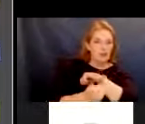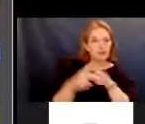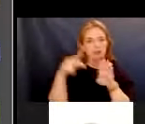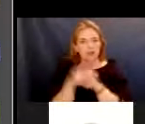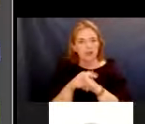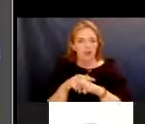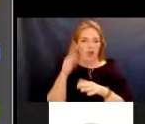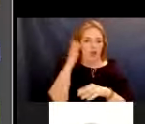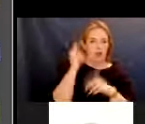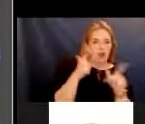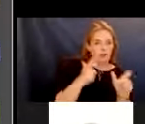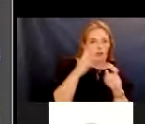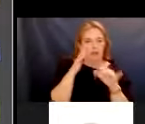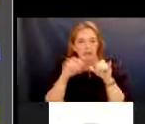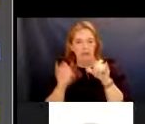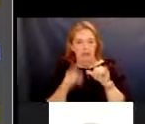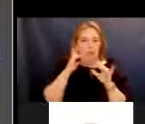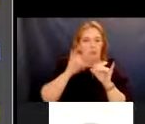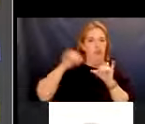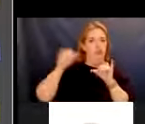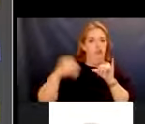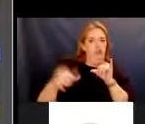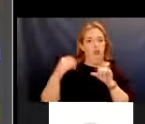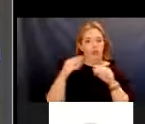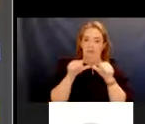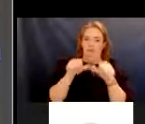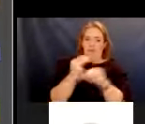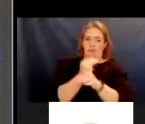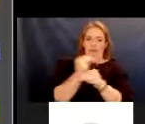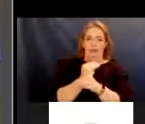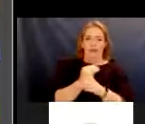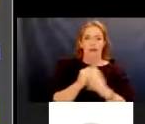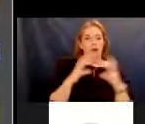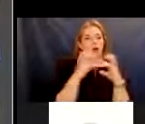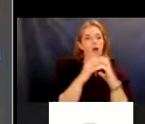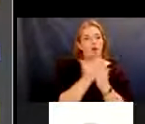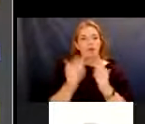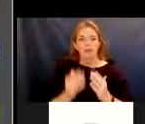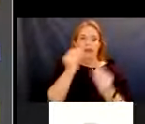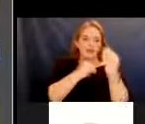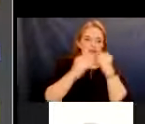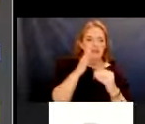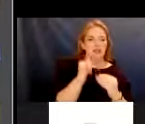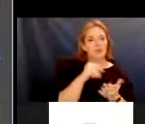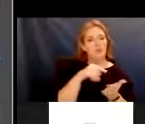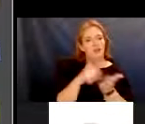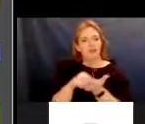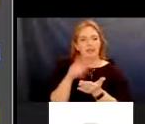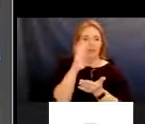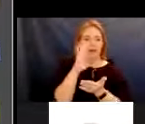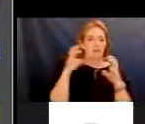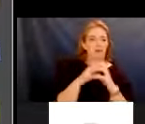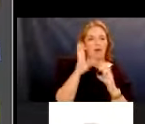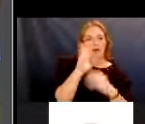why speed, why stay, why stall, steady man. Ball by feast, by bills, ball by lead, by splay, by